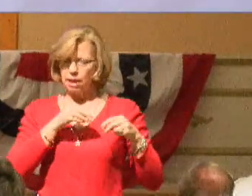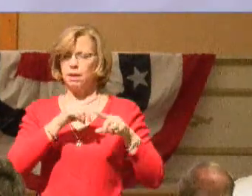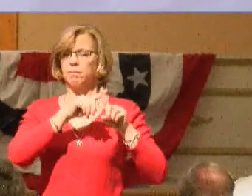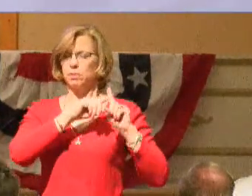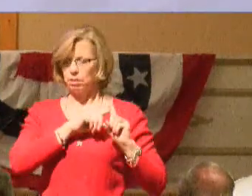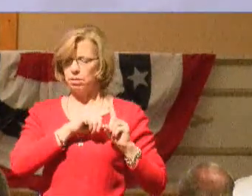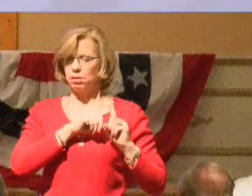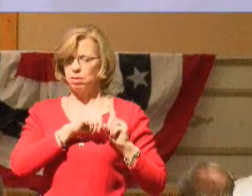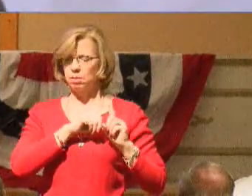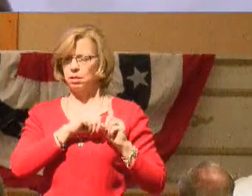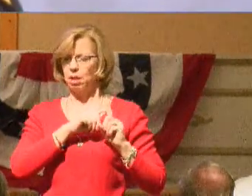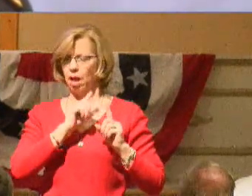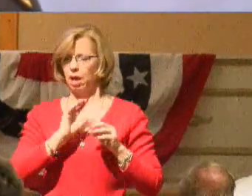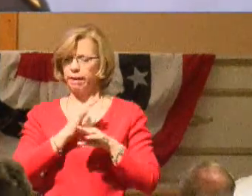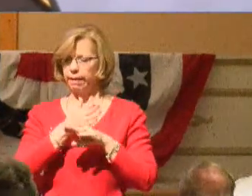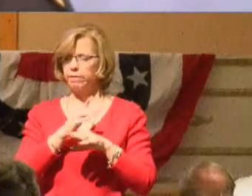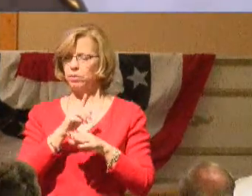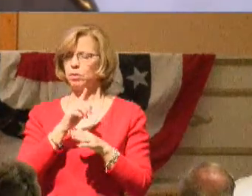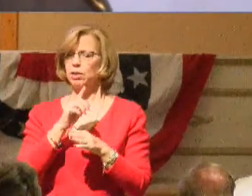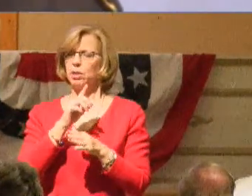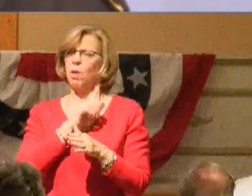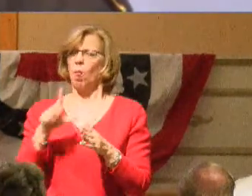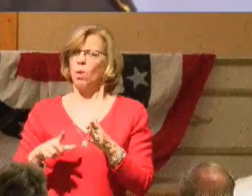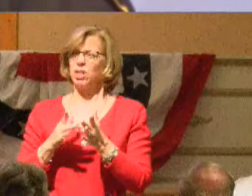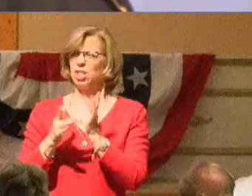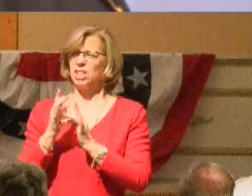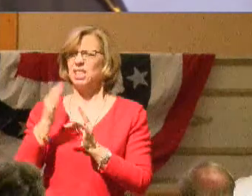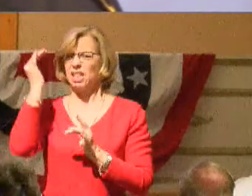Jesus, I know that I'm a sinner.